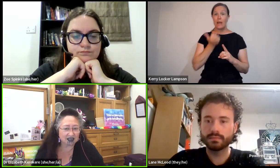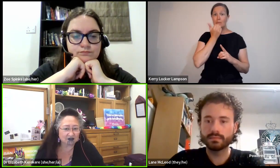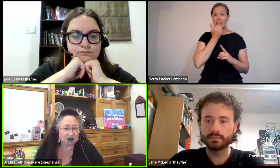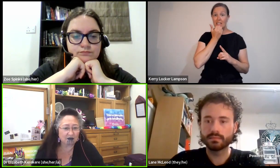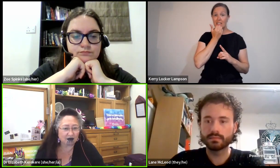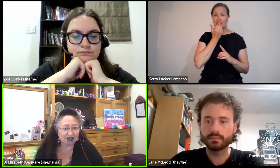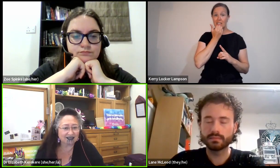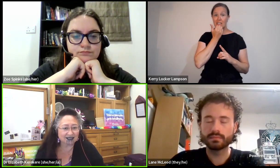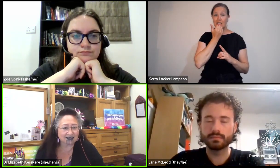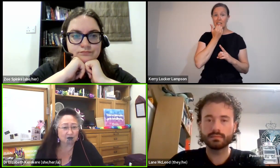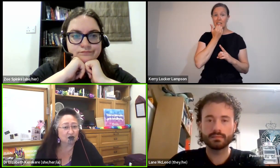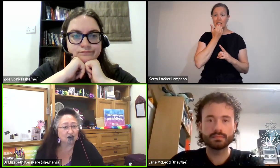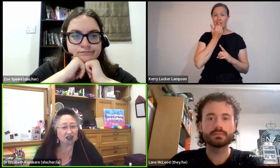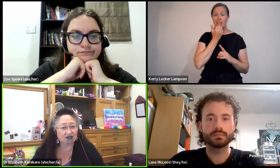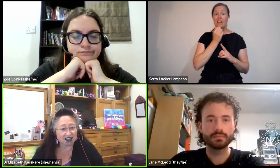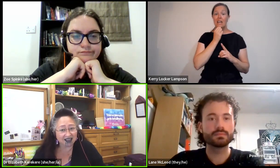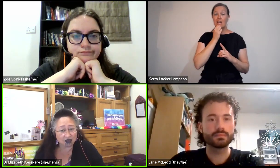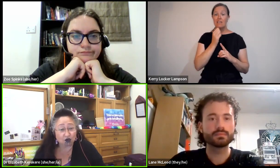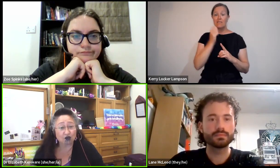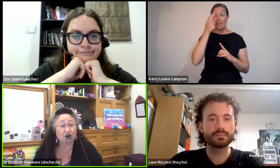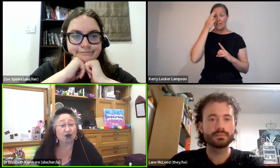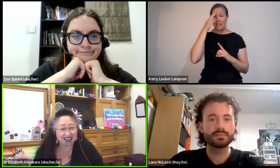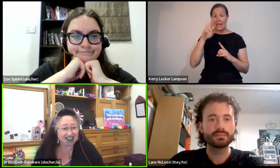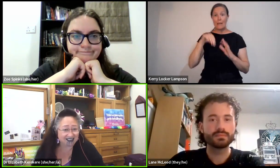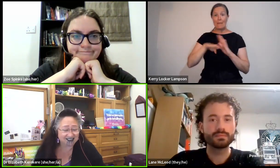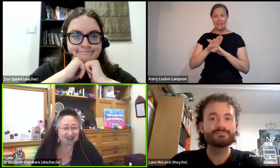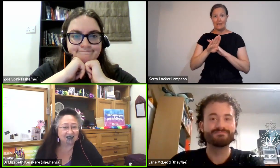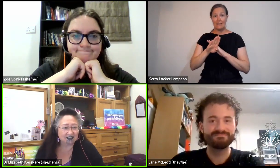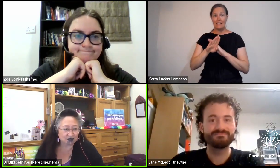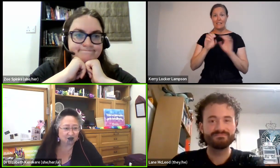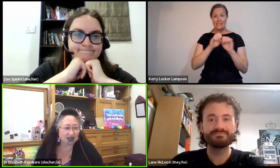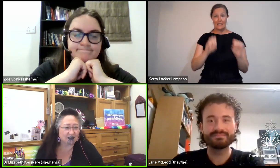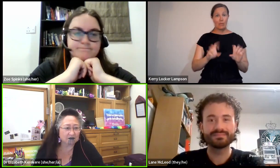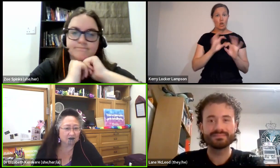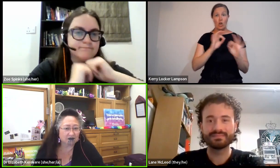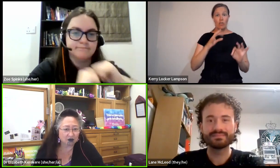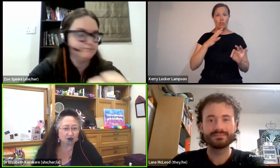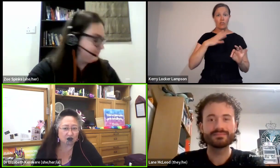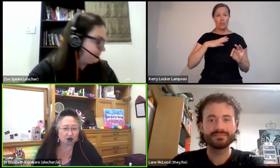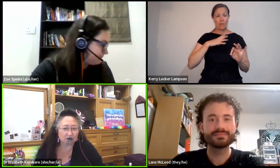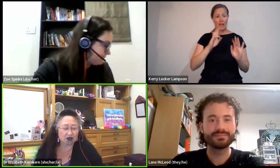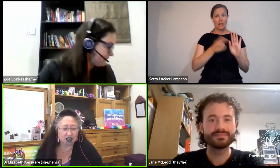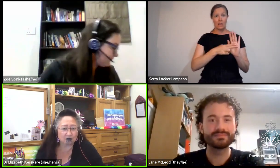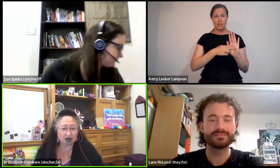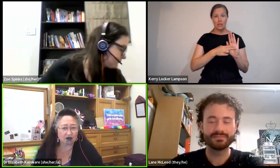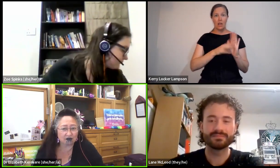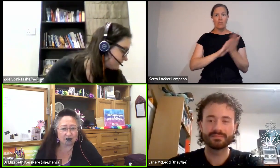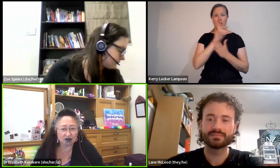designated as female in the system, you could not get screening, full